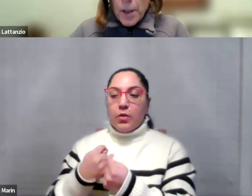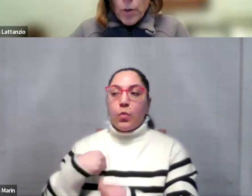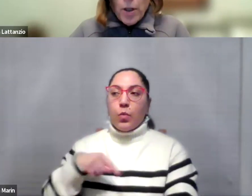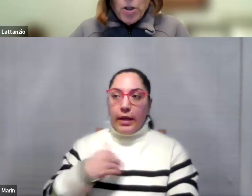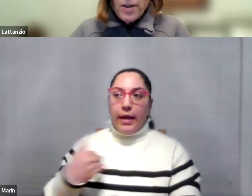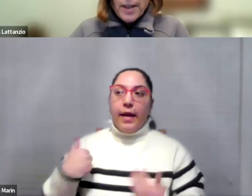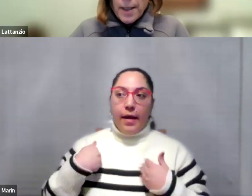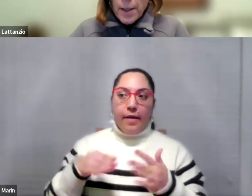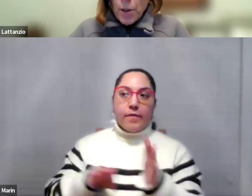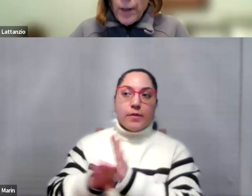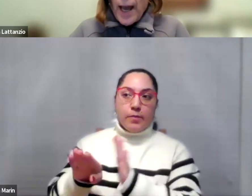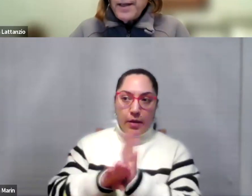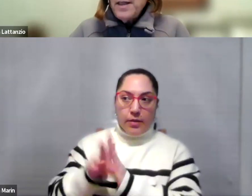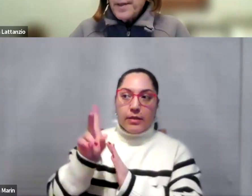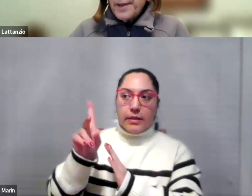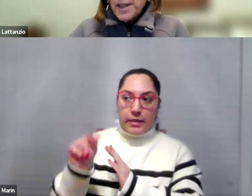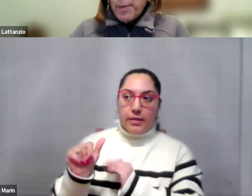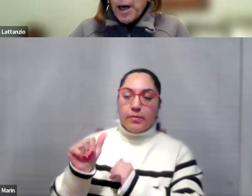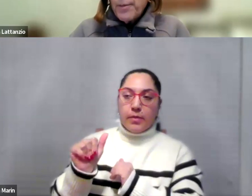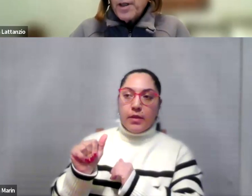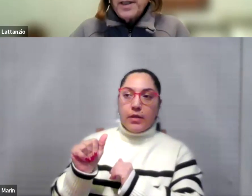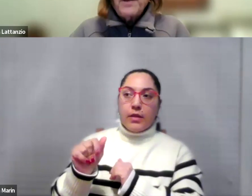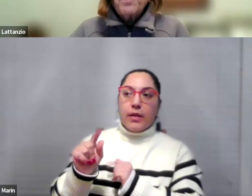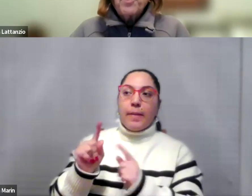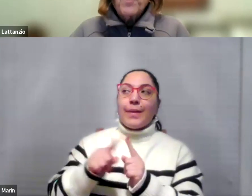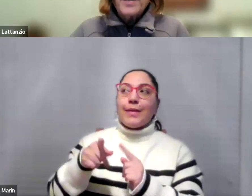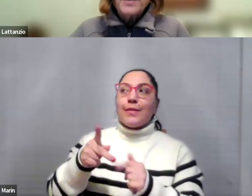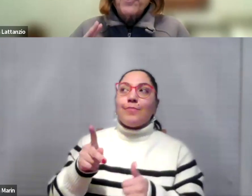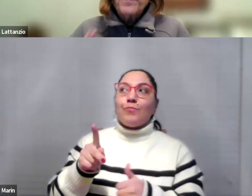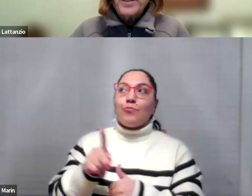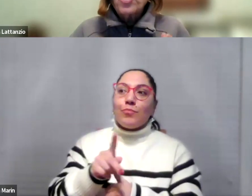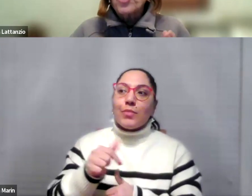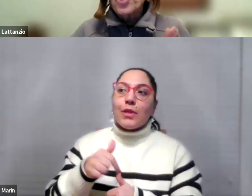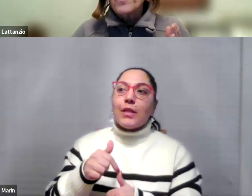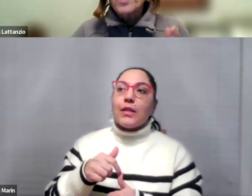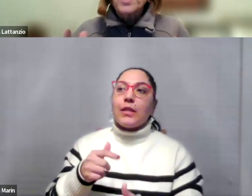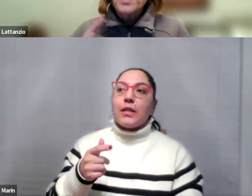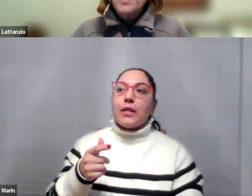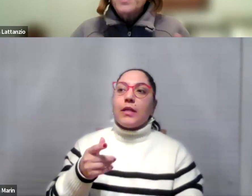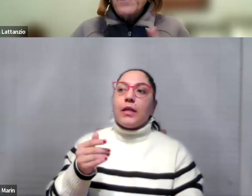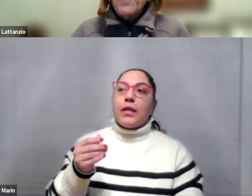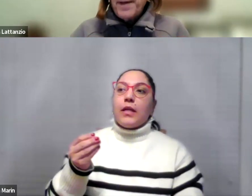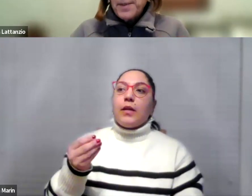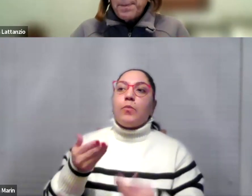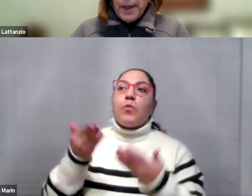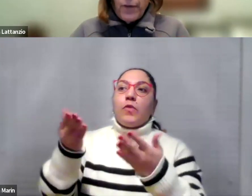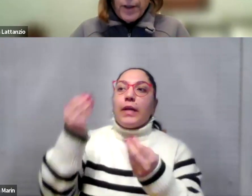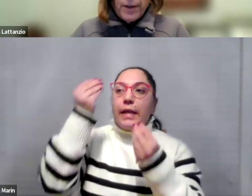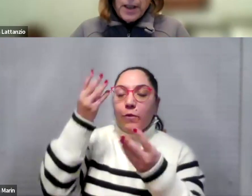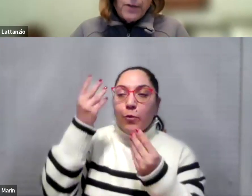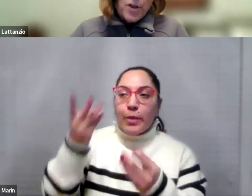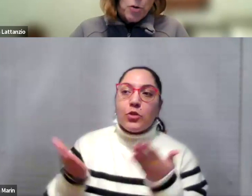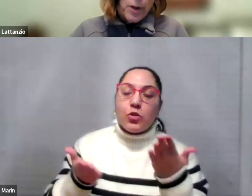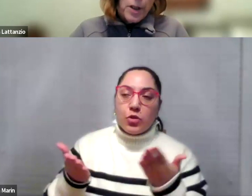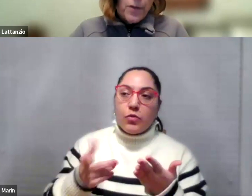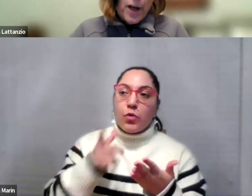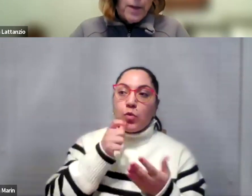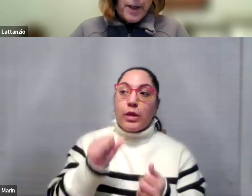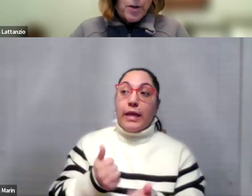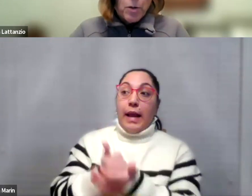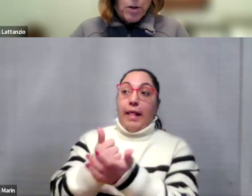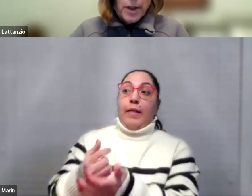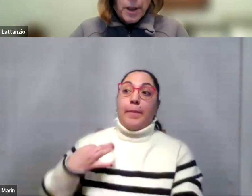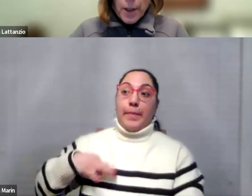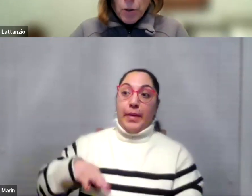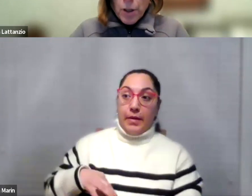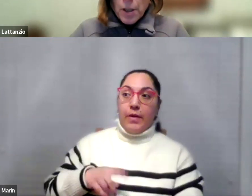Disabilities Administration that sits on that, but that's primarily they would provide information on services that would best benefit the individual with a